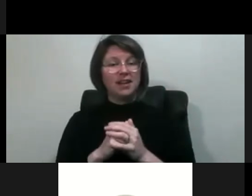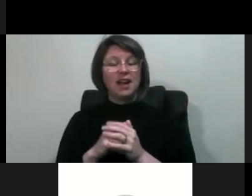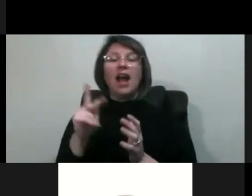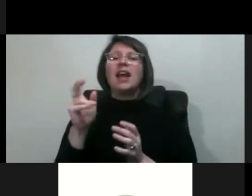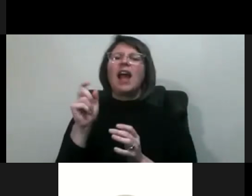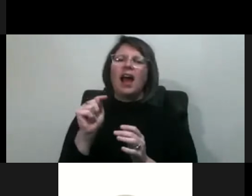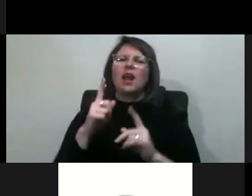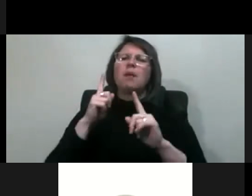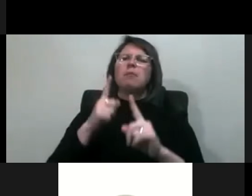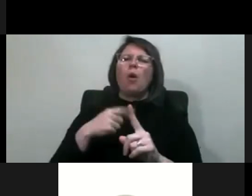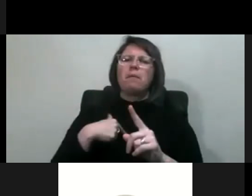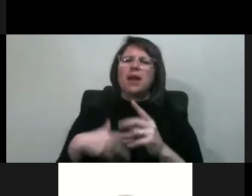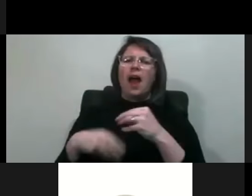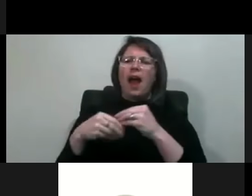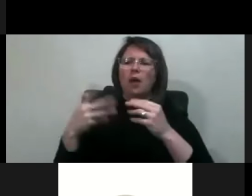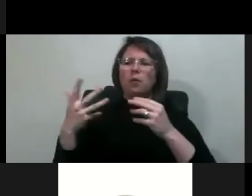The thing I'd add there too is,